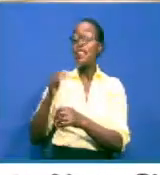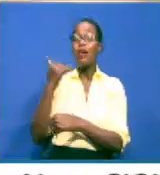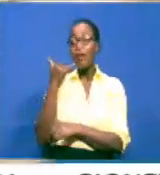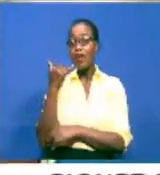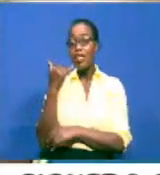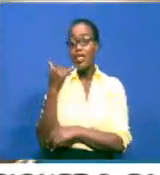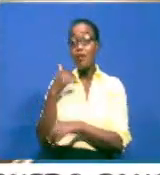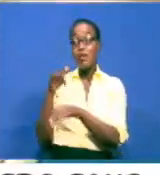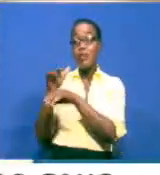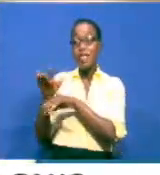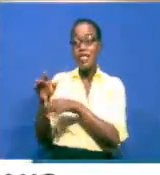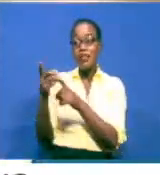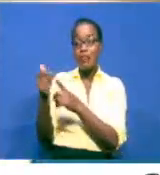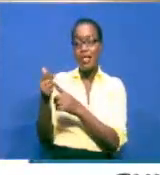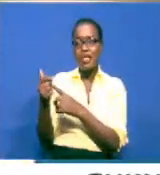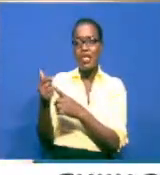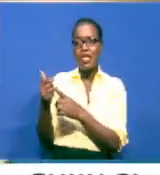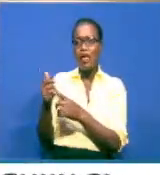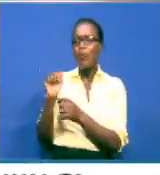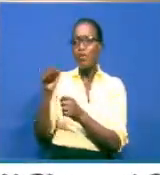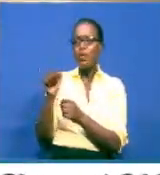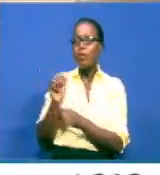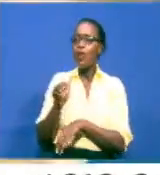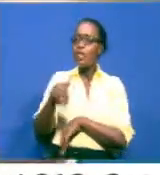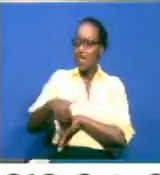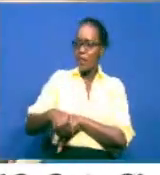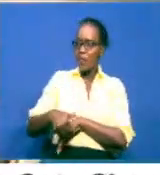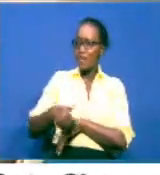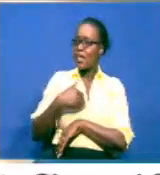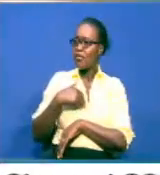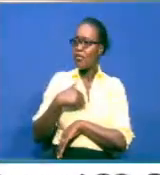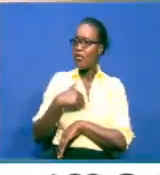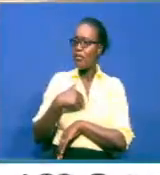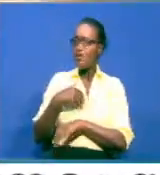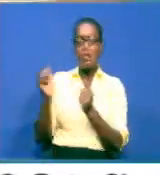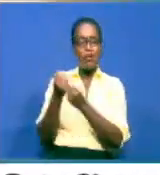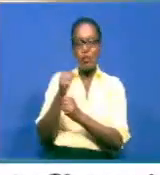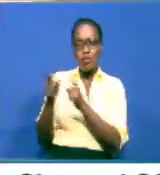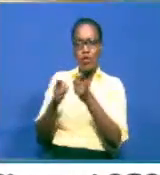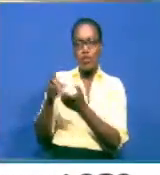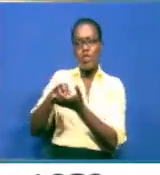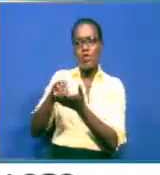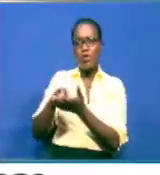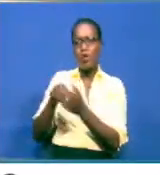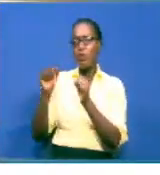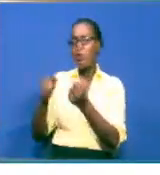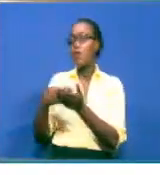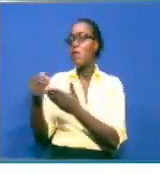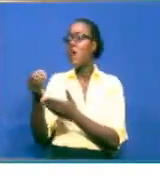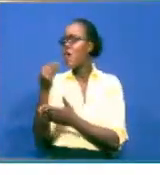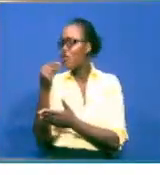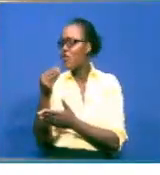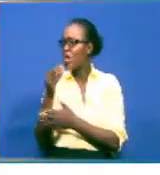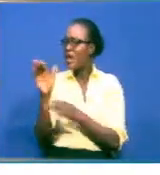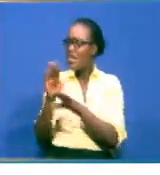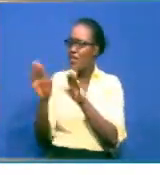I'm sending you this amount of money. Can you buy diapers? Because she cannot manage her situation. Can you buy foods? Can you buy food and all that? Because I